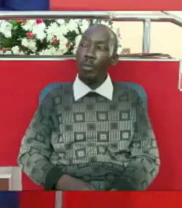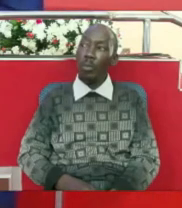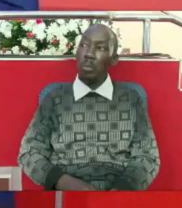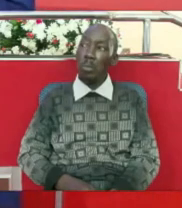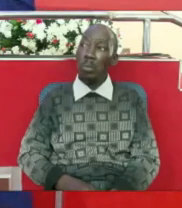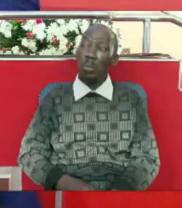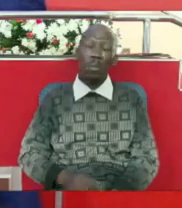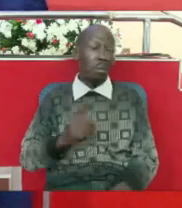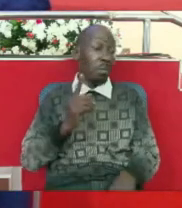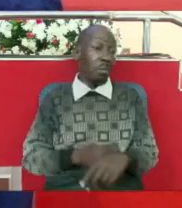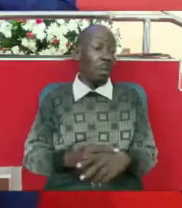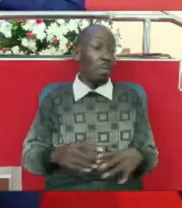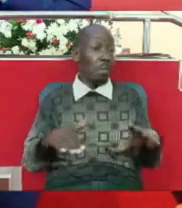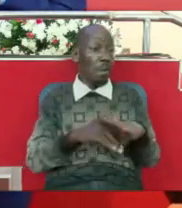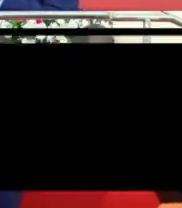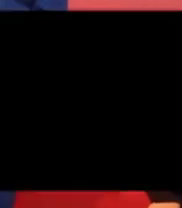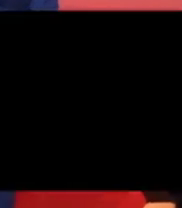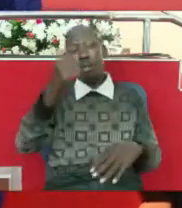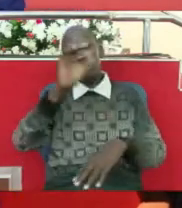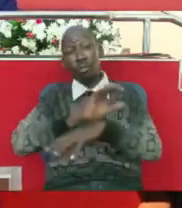And we would get members from other churches